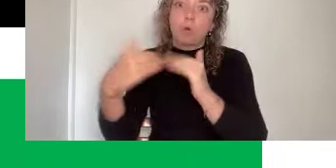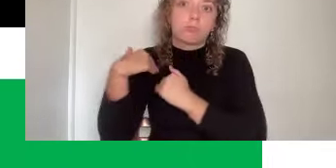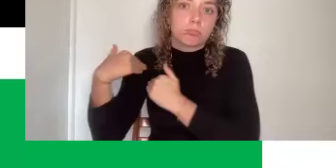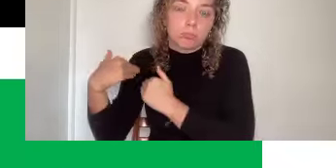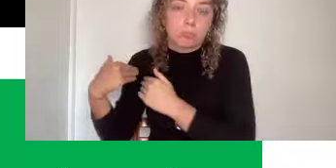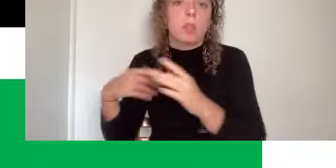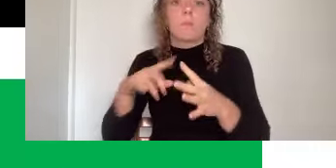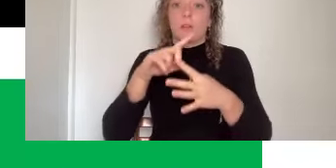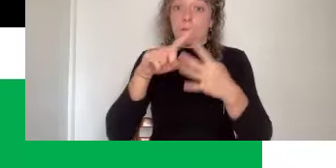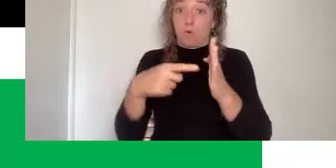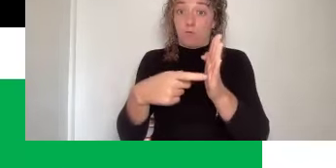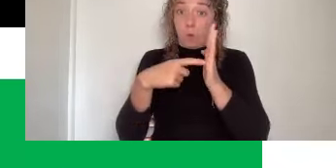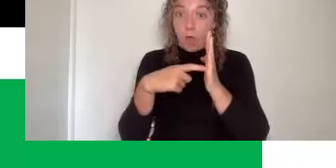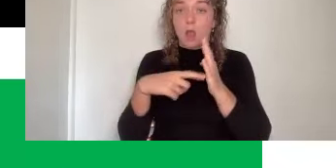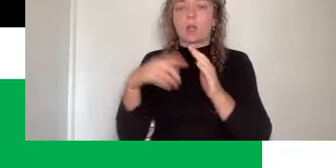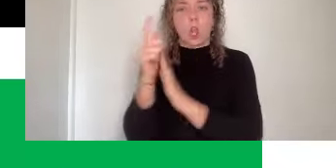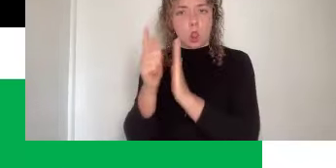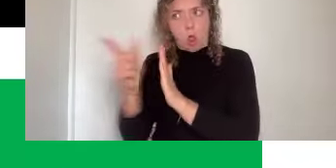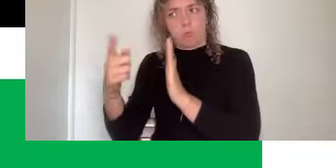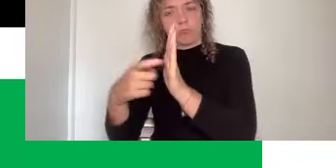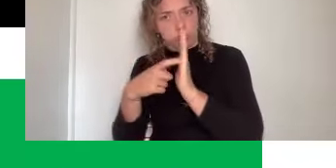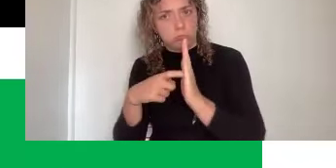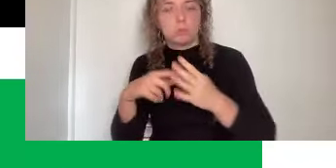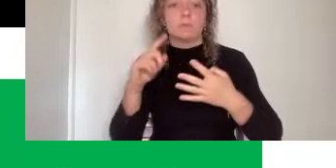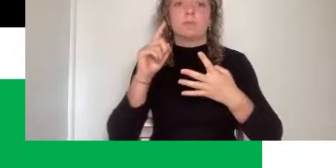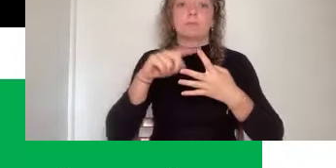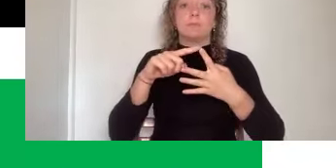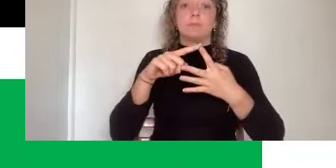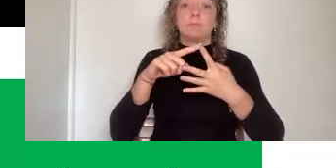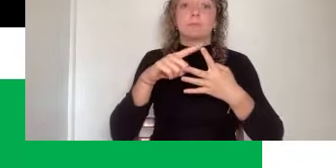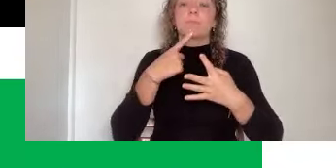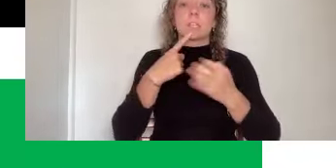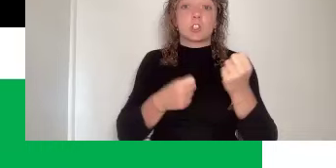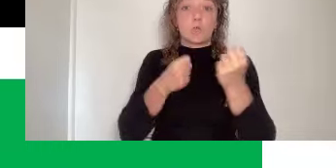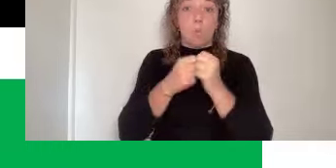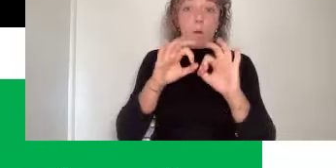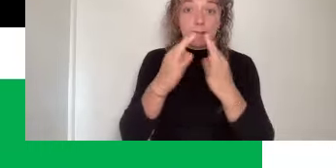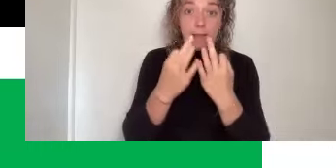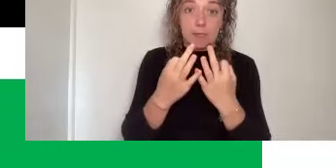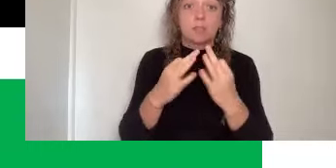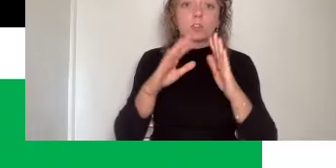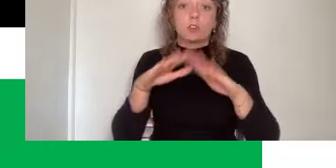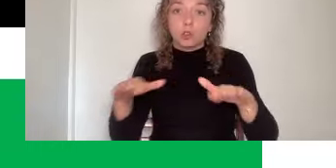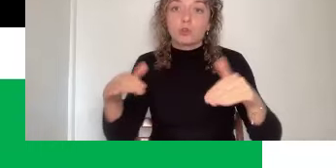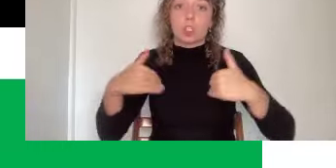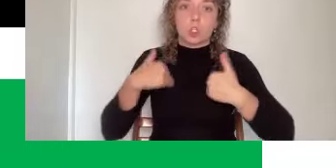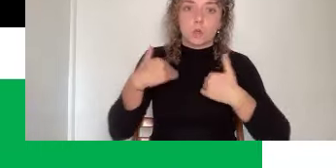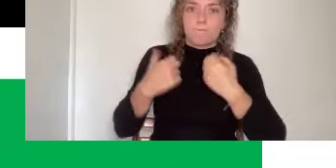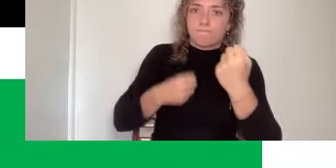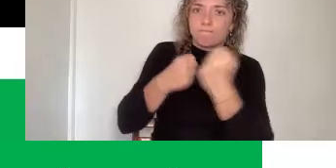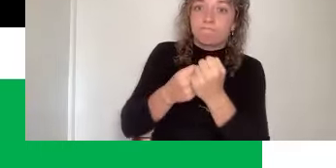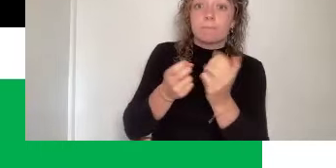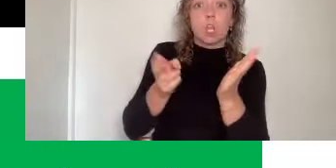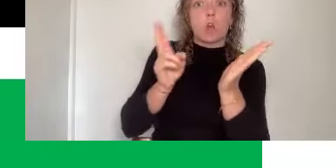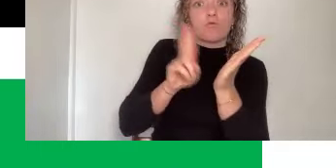that are required under McKinney-Vento for them to do. So that first bullet point there says support families, children, and youth to enroll